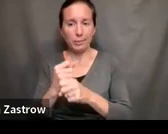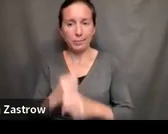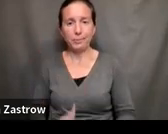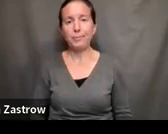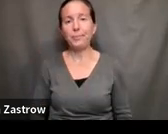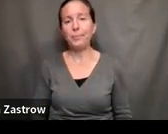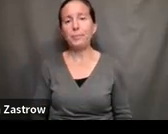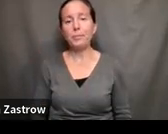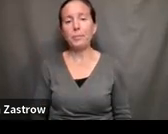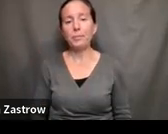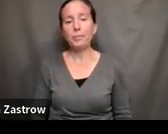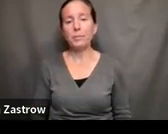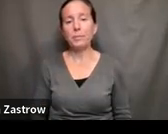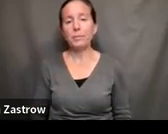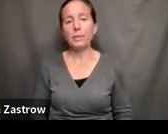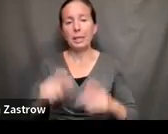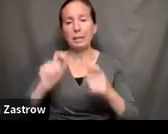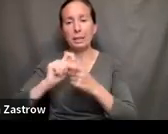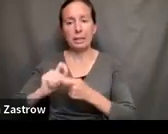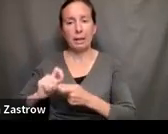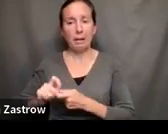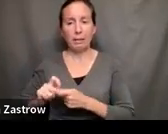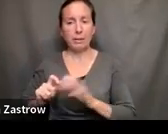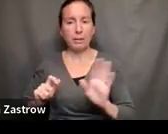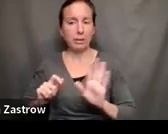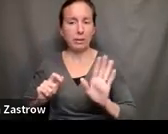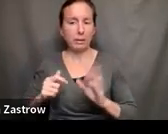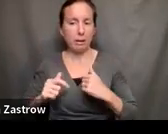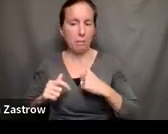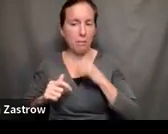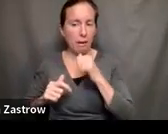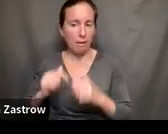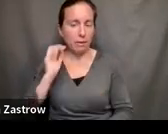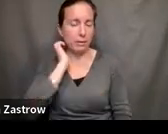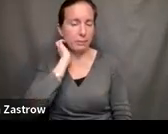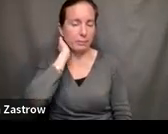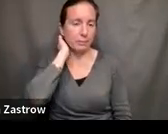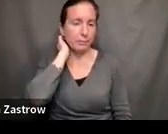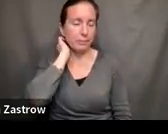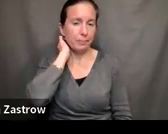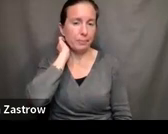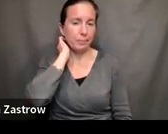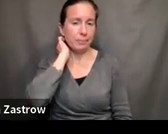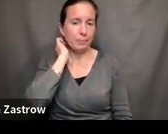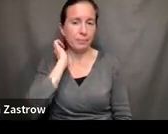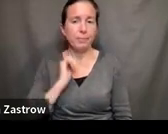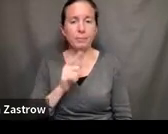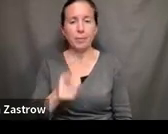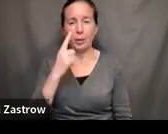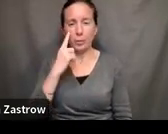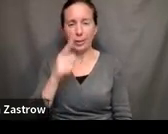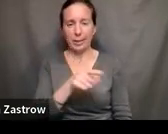And I'm not going to get into the specifics of the case, but there is a link